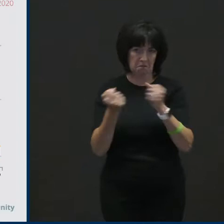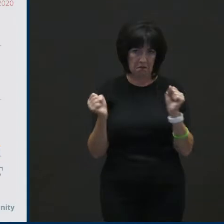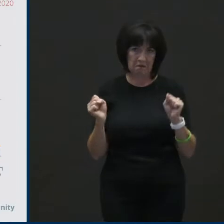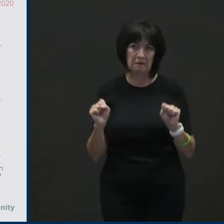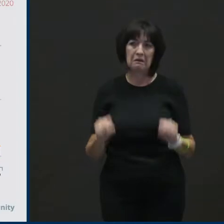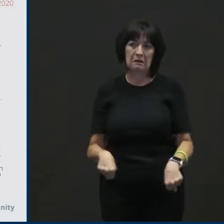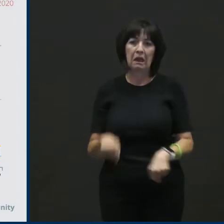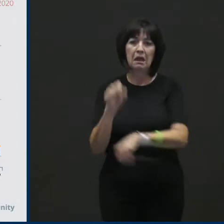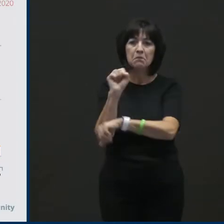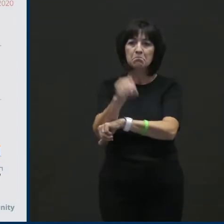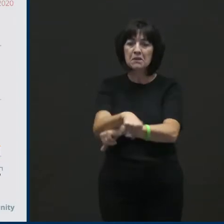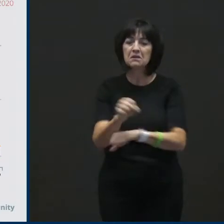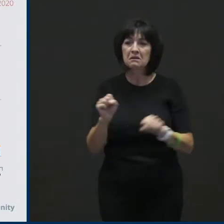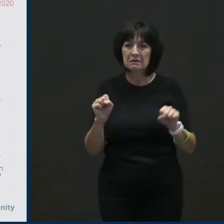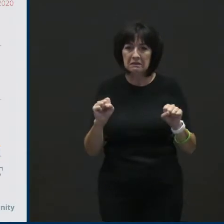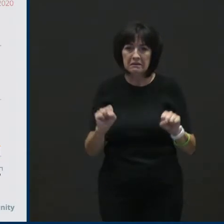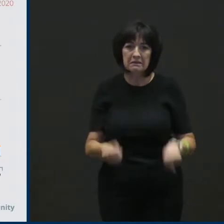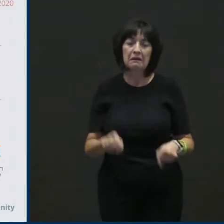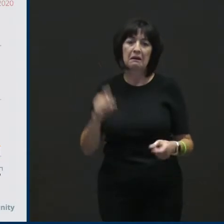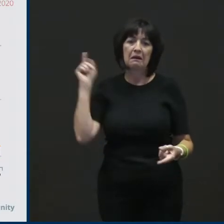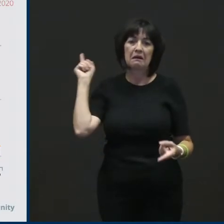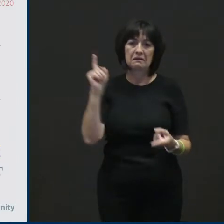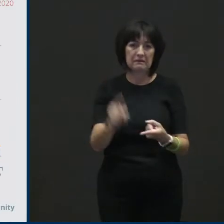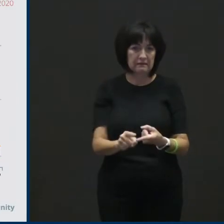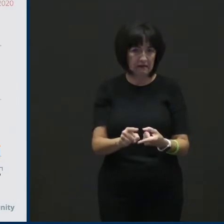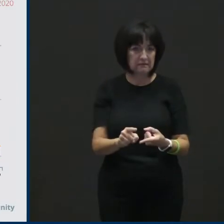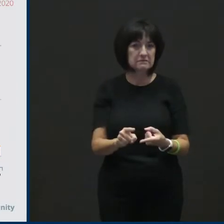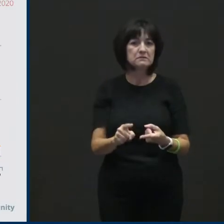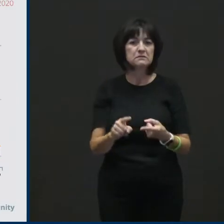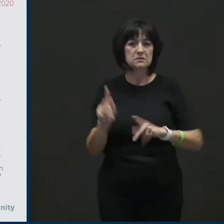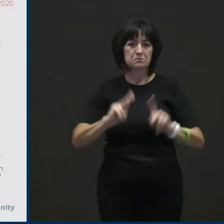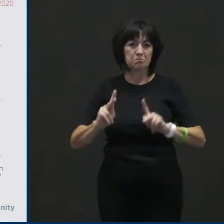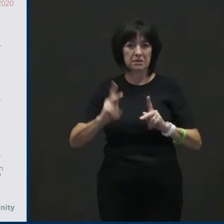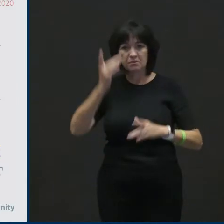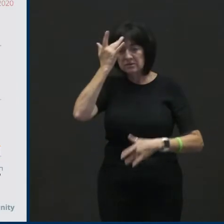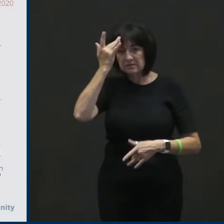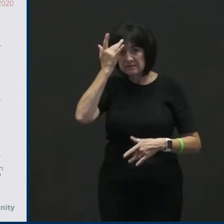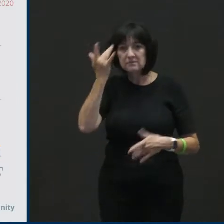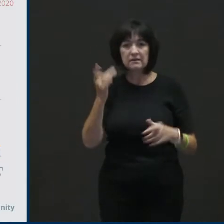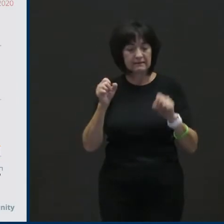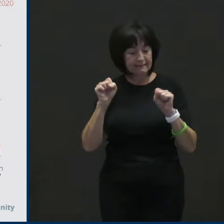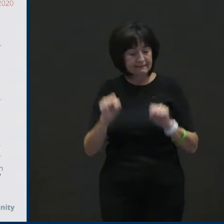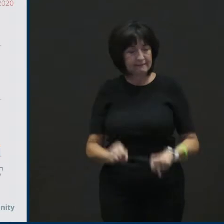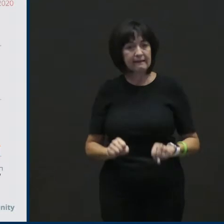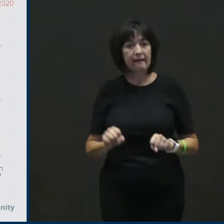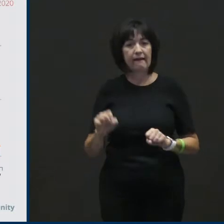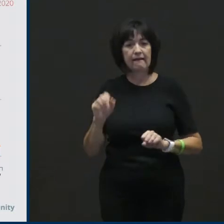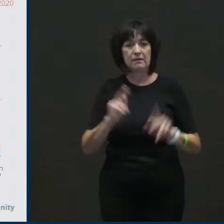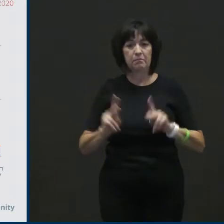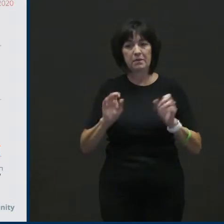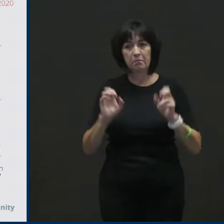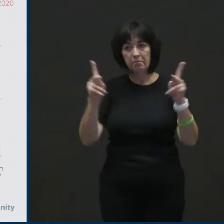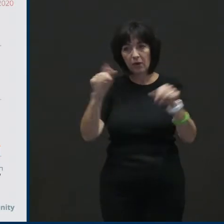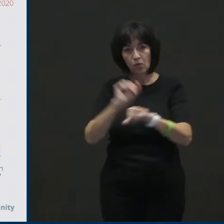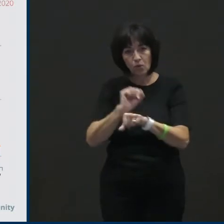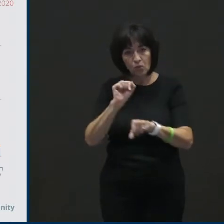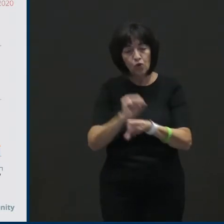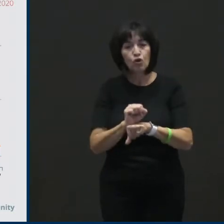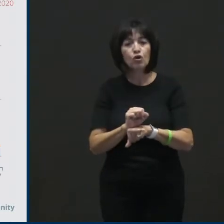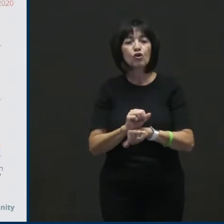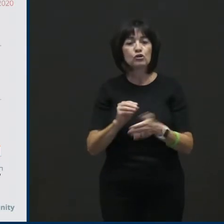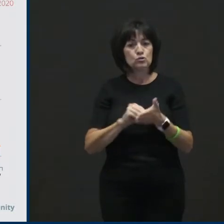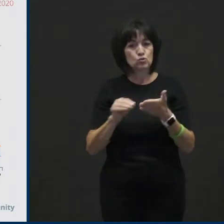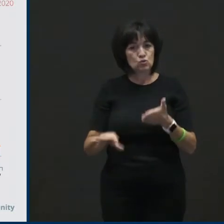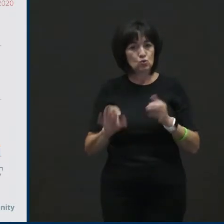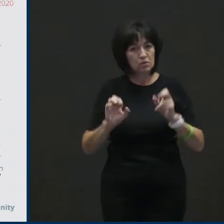and getting students back in classrooms, workers back to work, athletes back on in competition